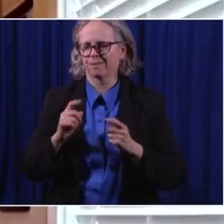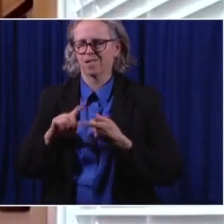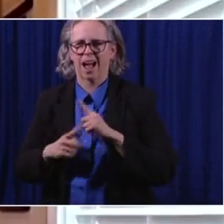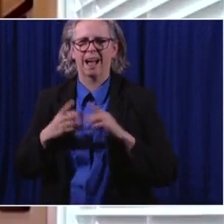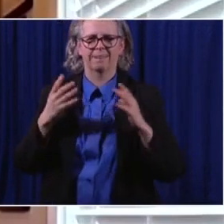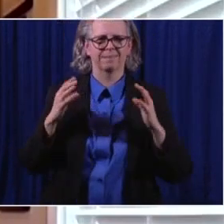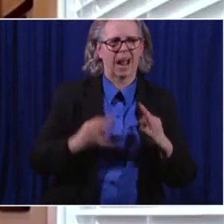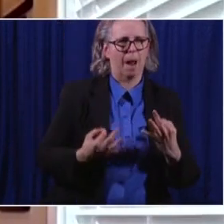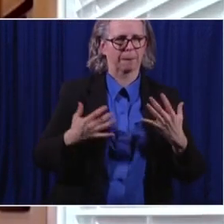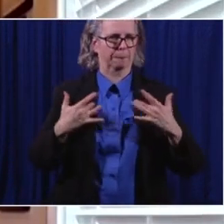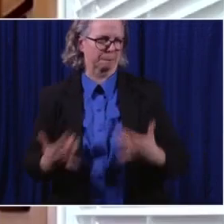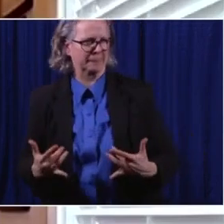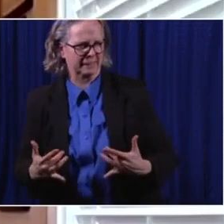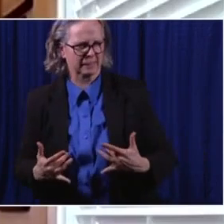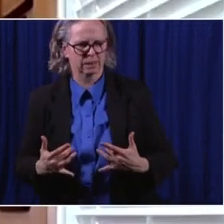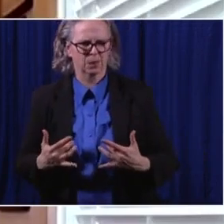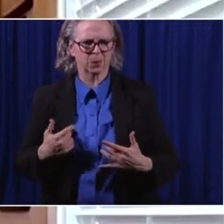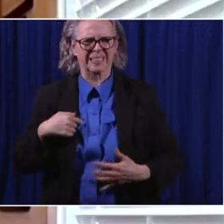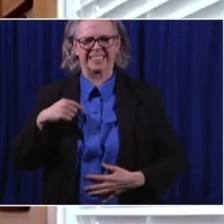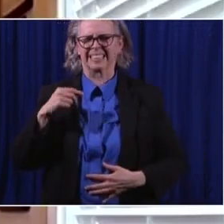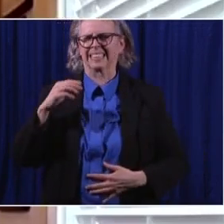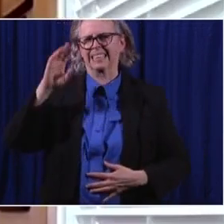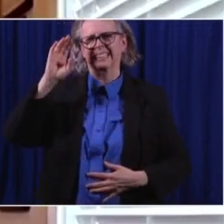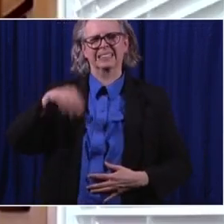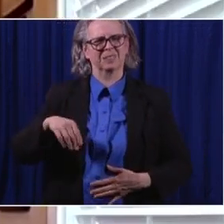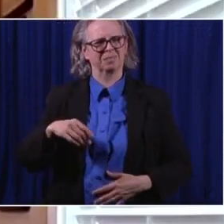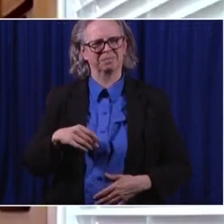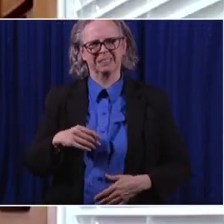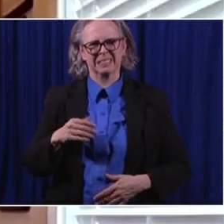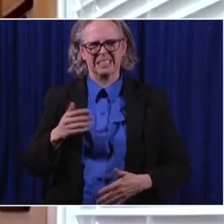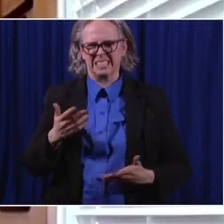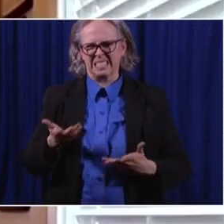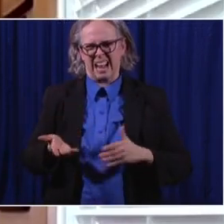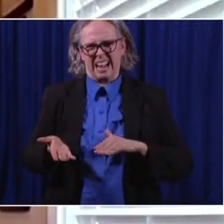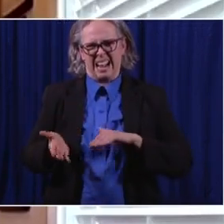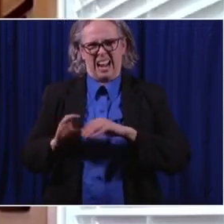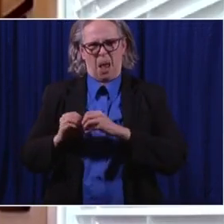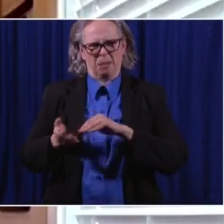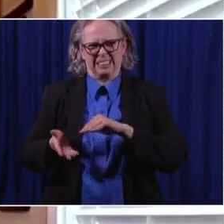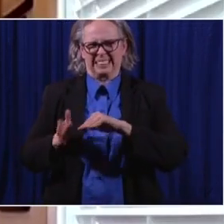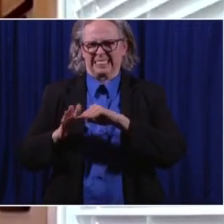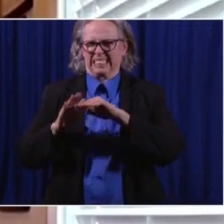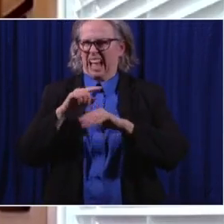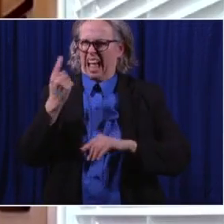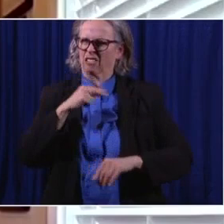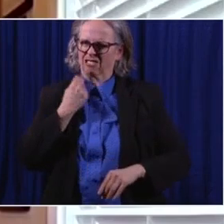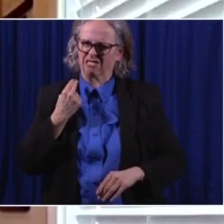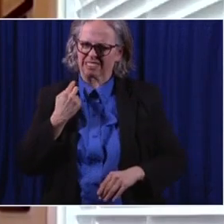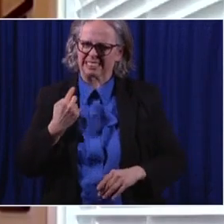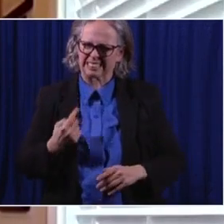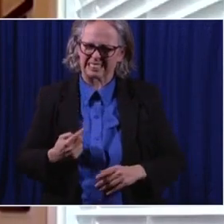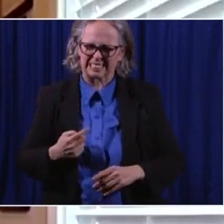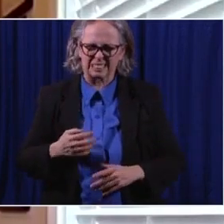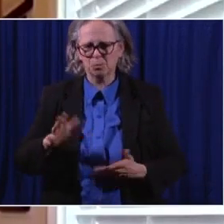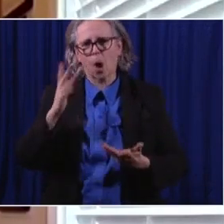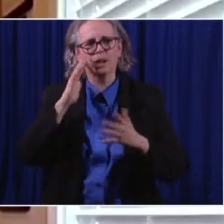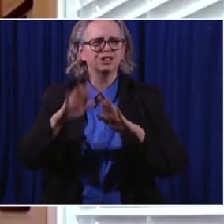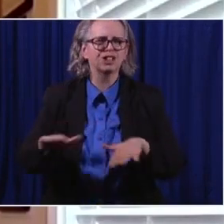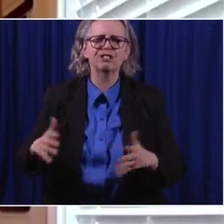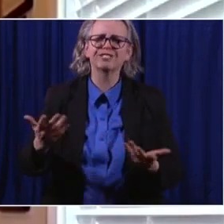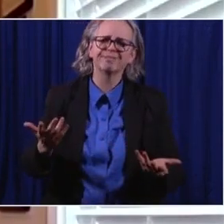know that there could be some increased risk that kids, being kids, may have some